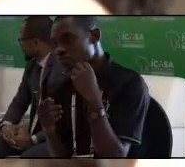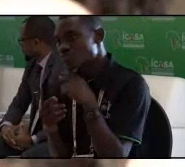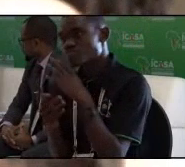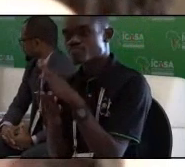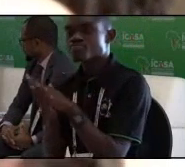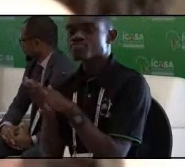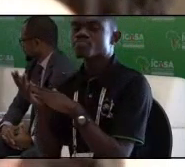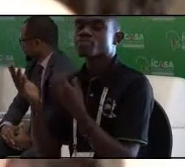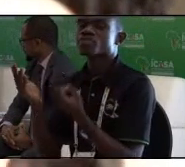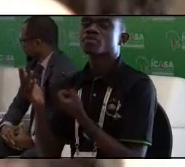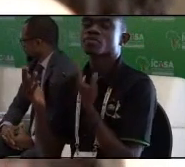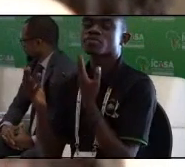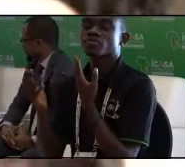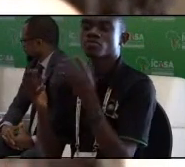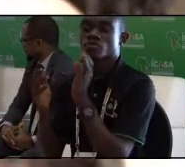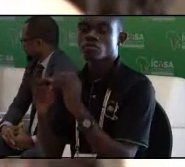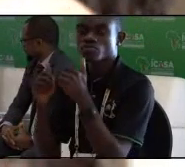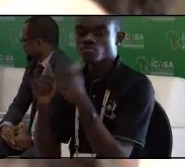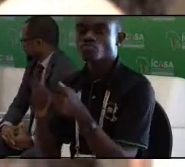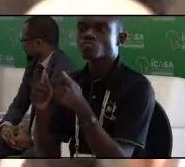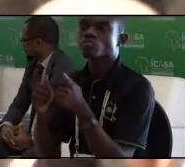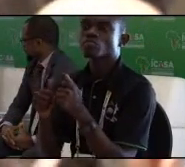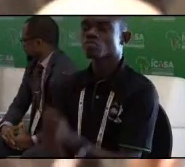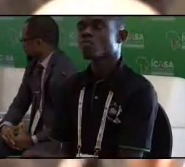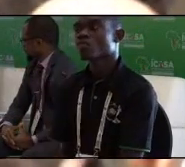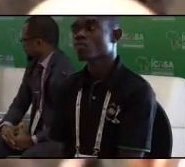the antenatal secondary distribution,